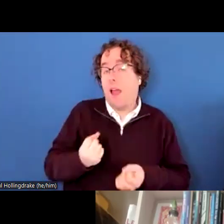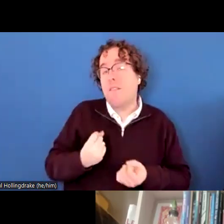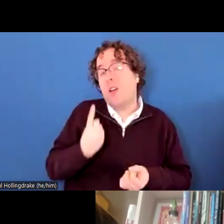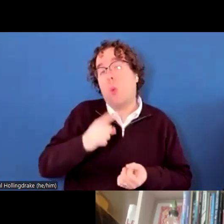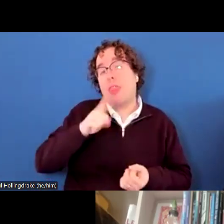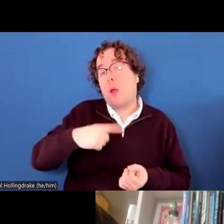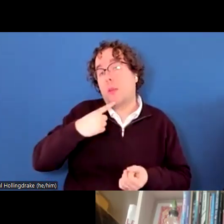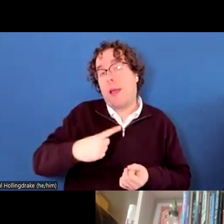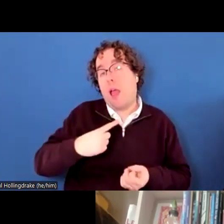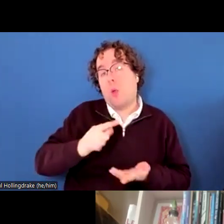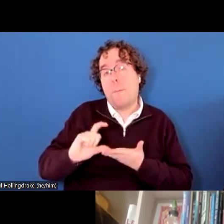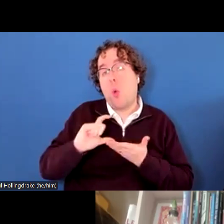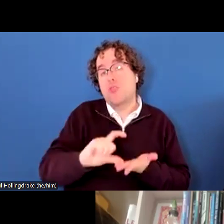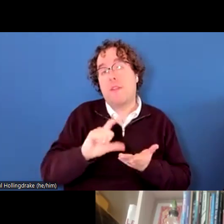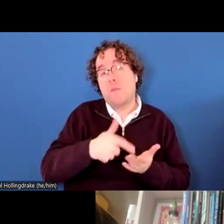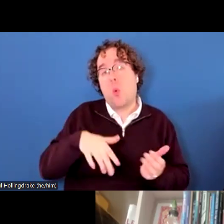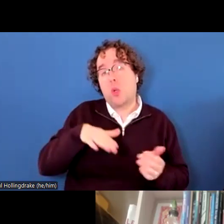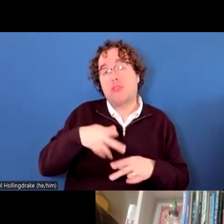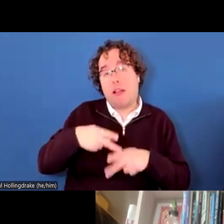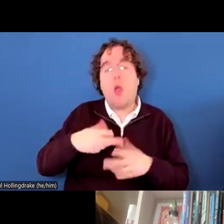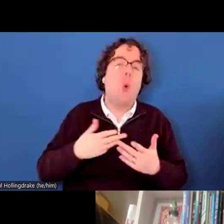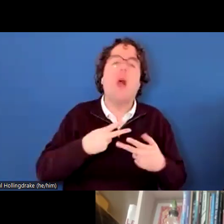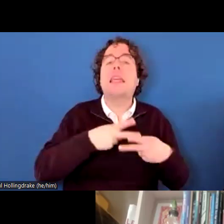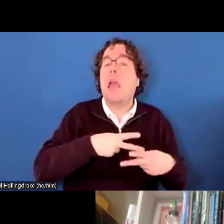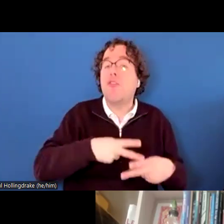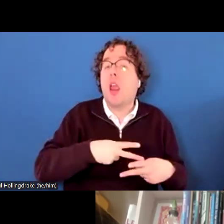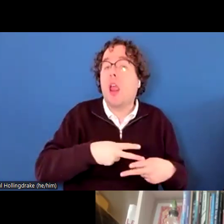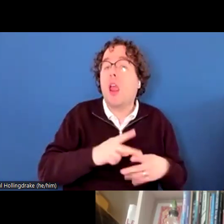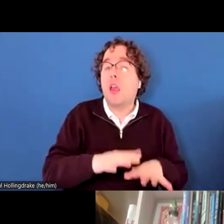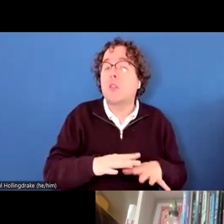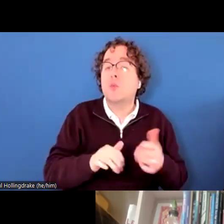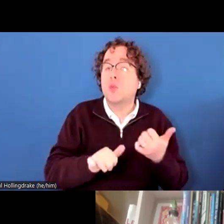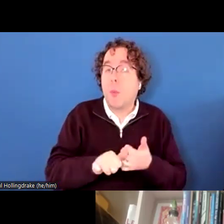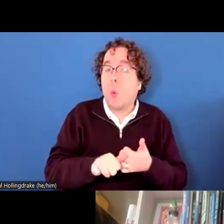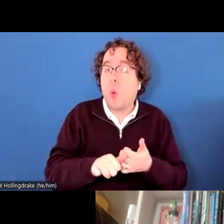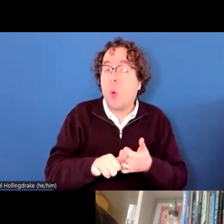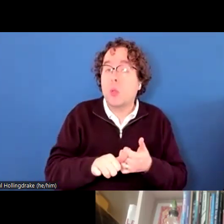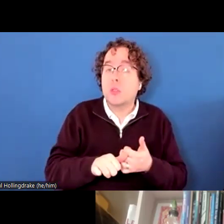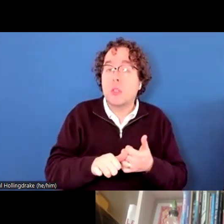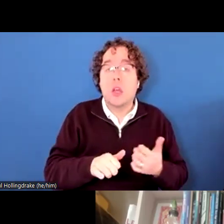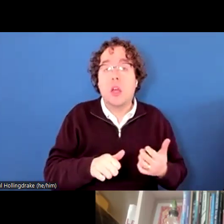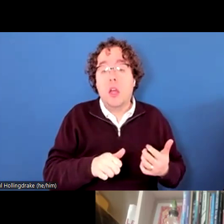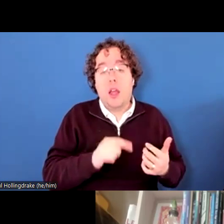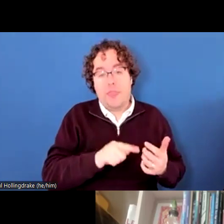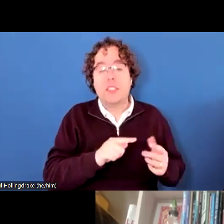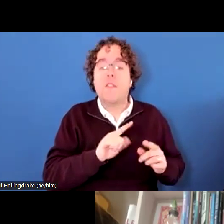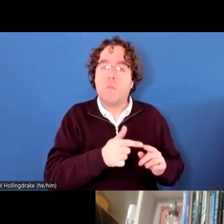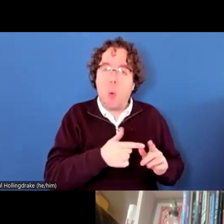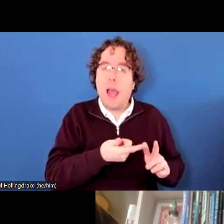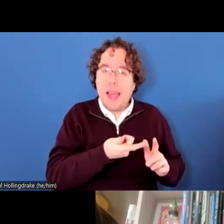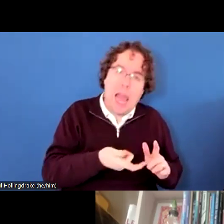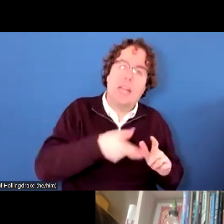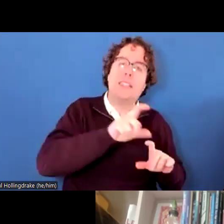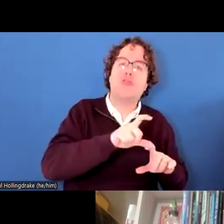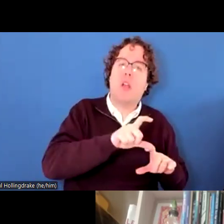£1,000 bursary towards childcare or caring support. And we ask you to give us this for additional childcare that you need